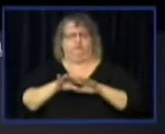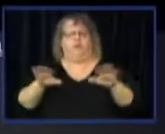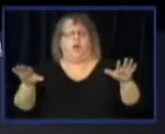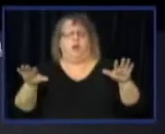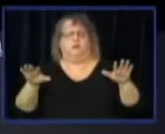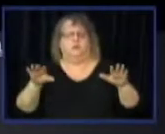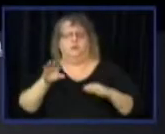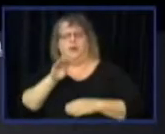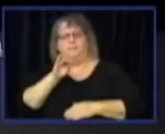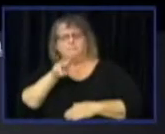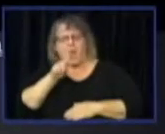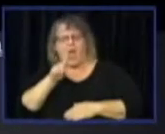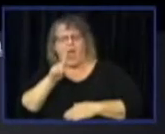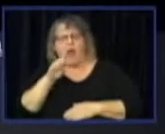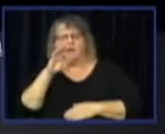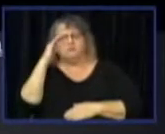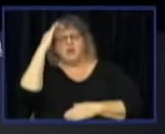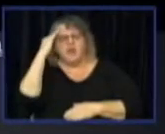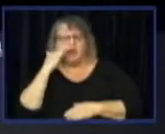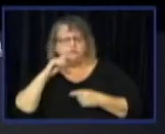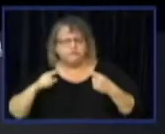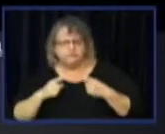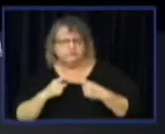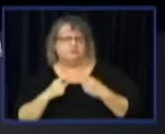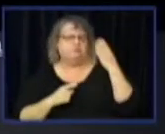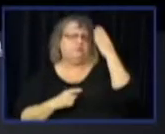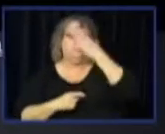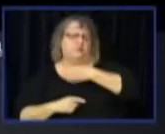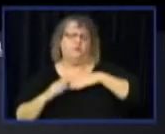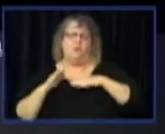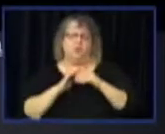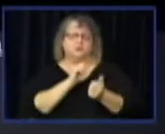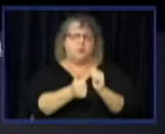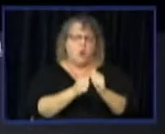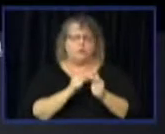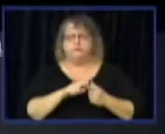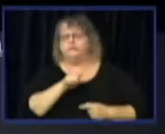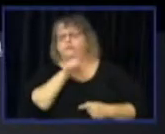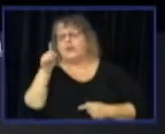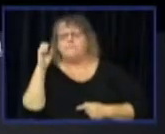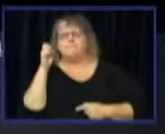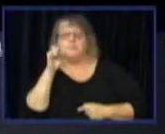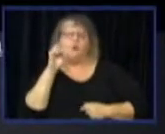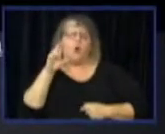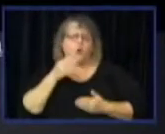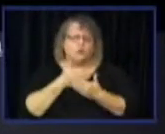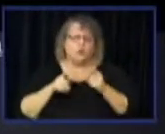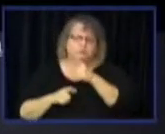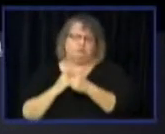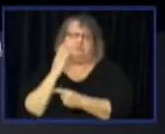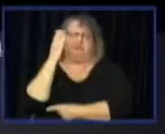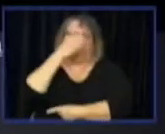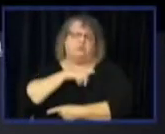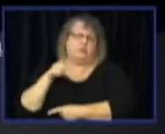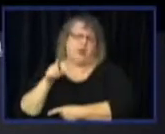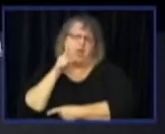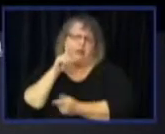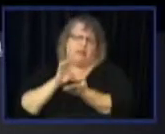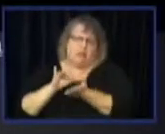these mild concussions that are being missed, whether it's on the field or in the emergency room. And these